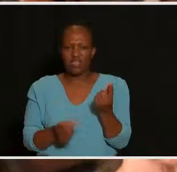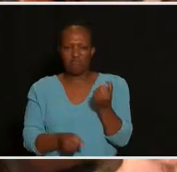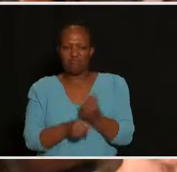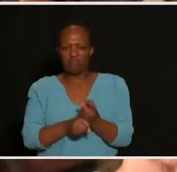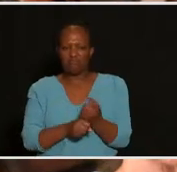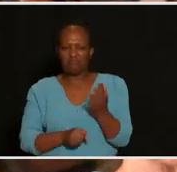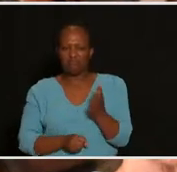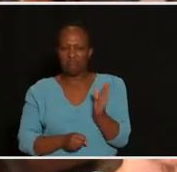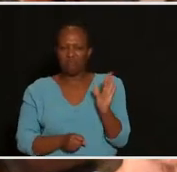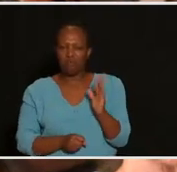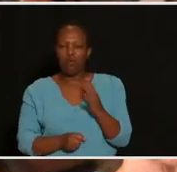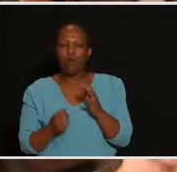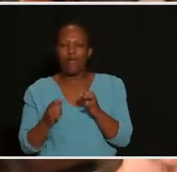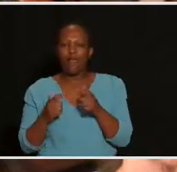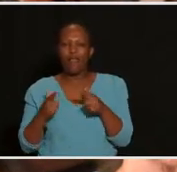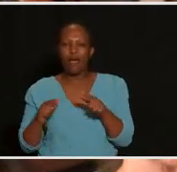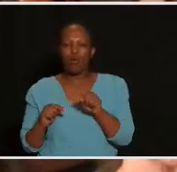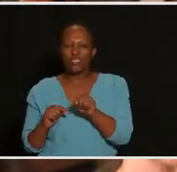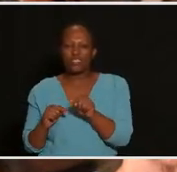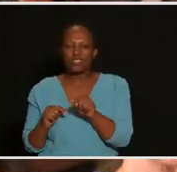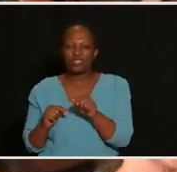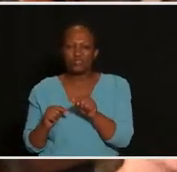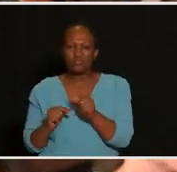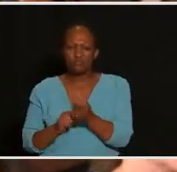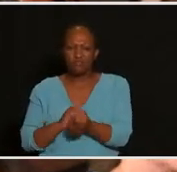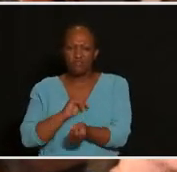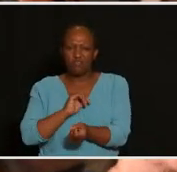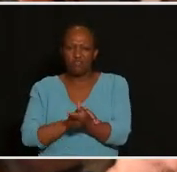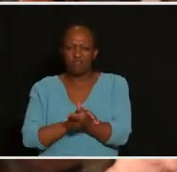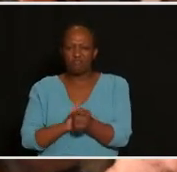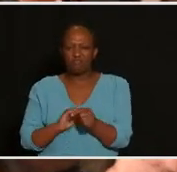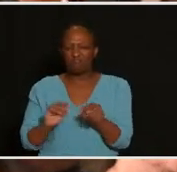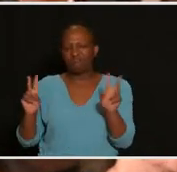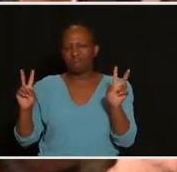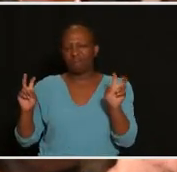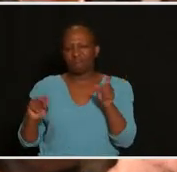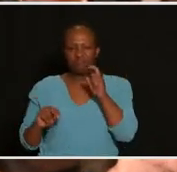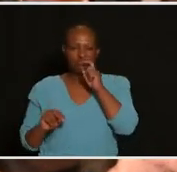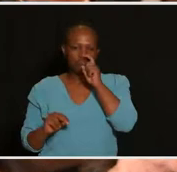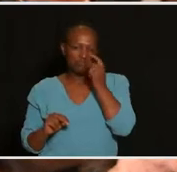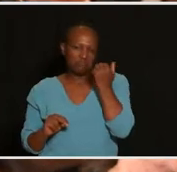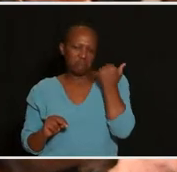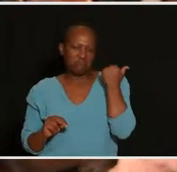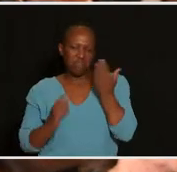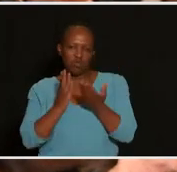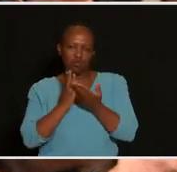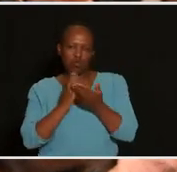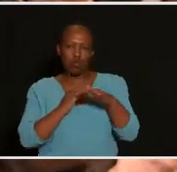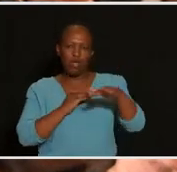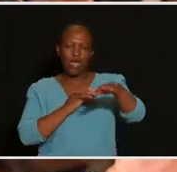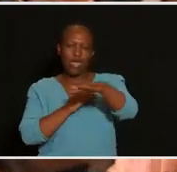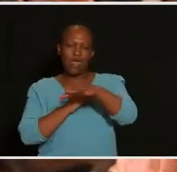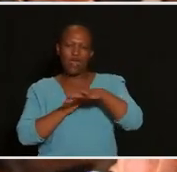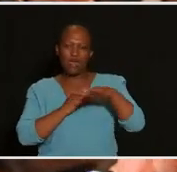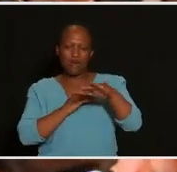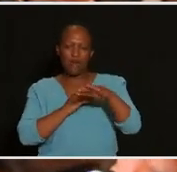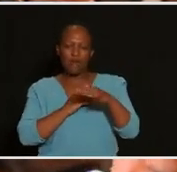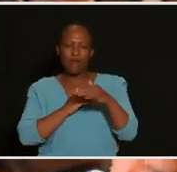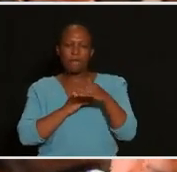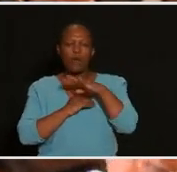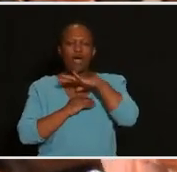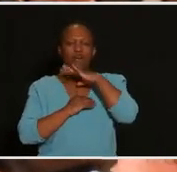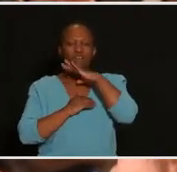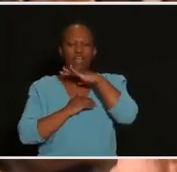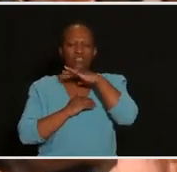language especially this happened in so-called former model C schools or in areas where it's predominated by